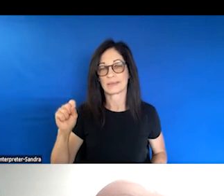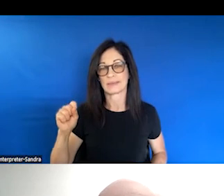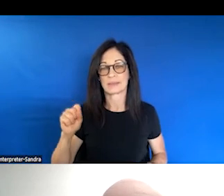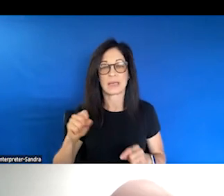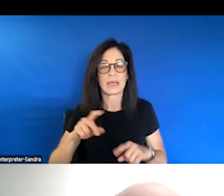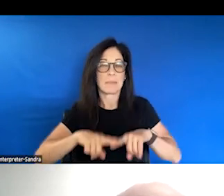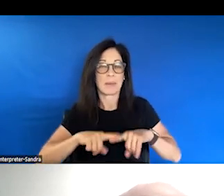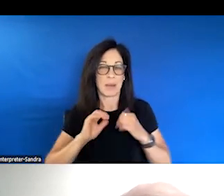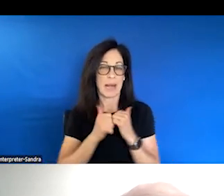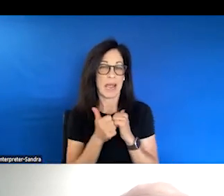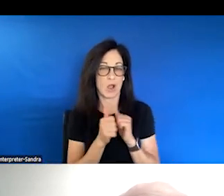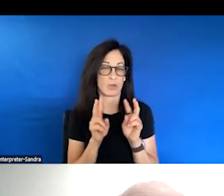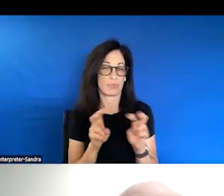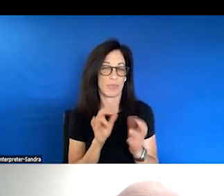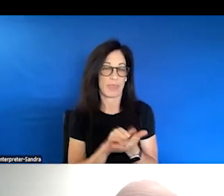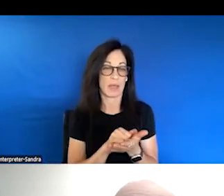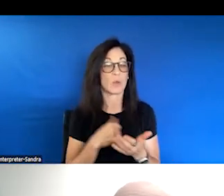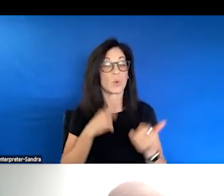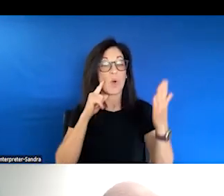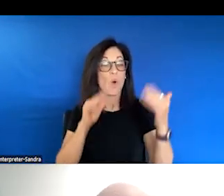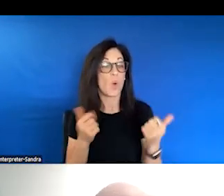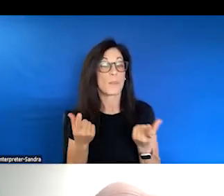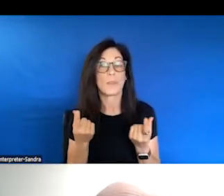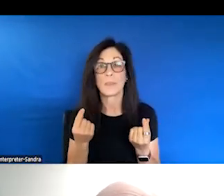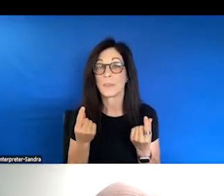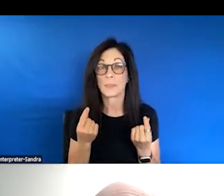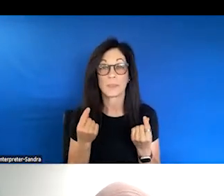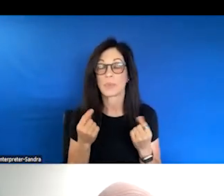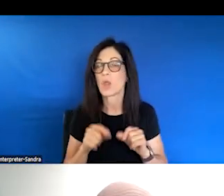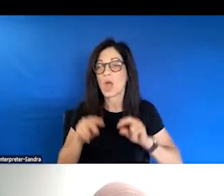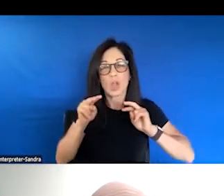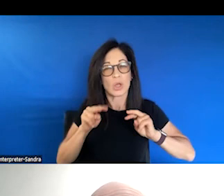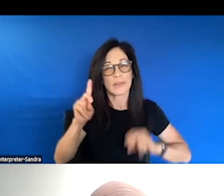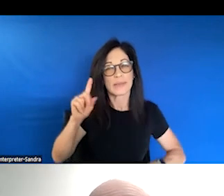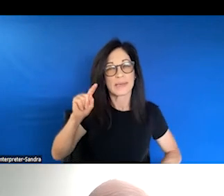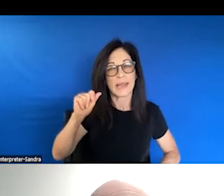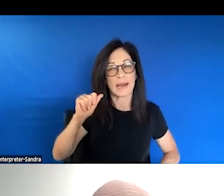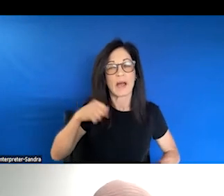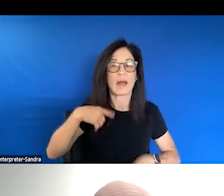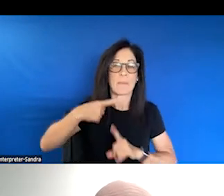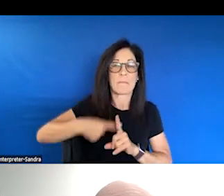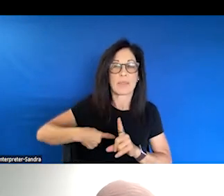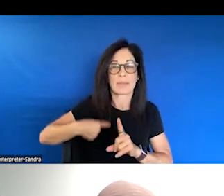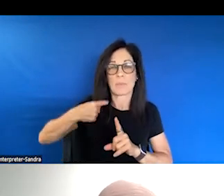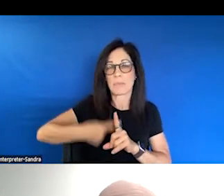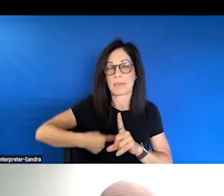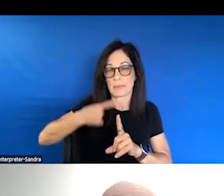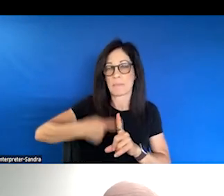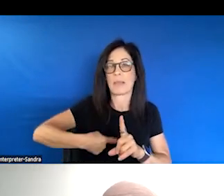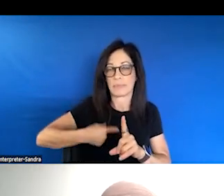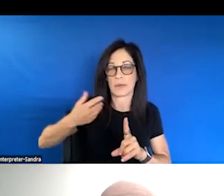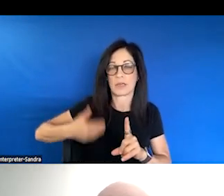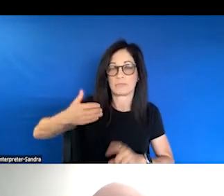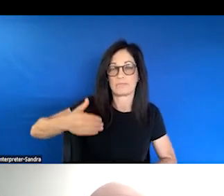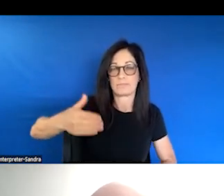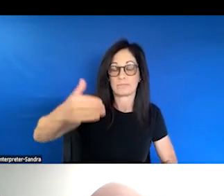So what we're hoping to do is to be able to look at that data on a month-to-month basis, right?